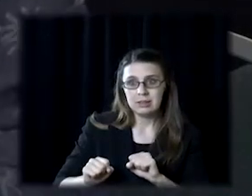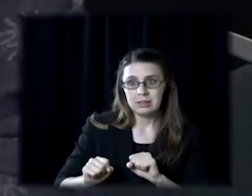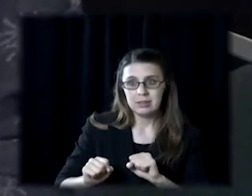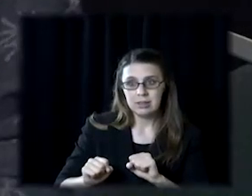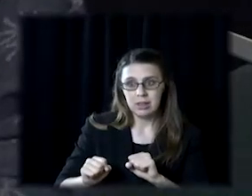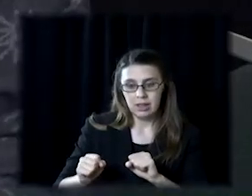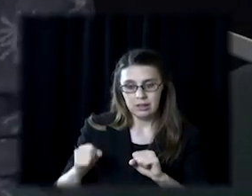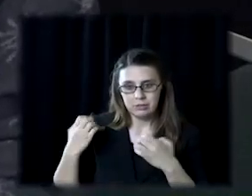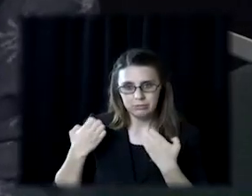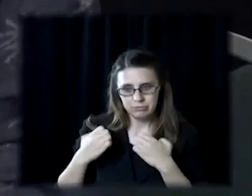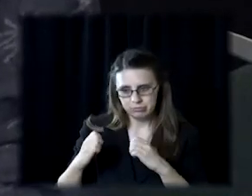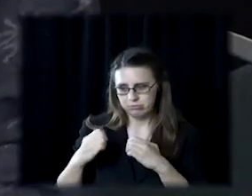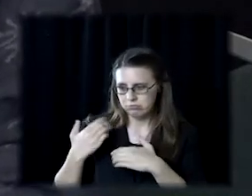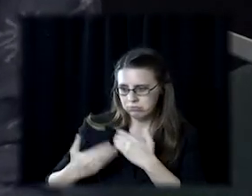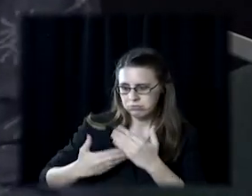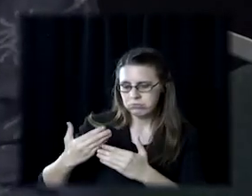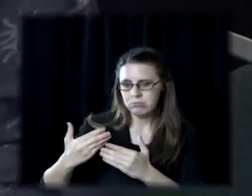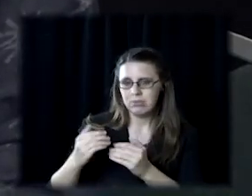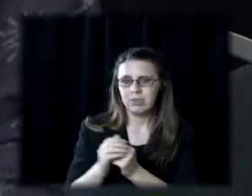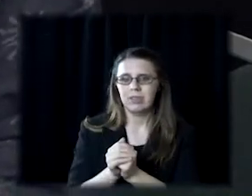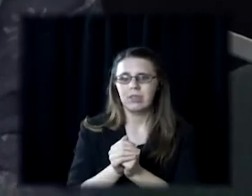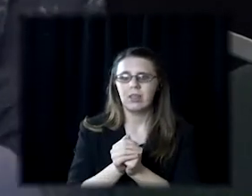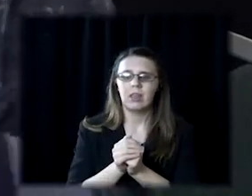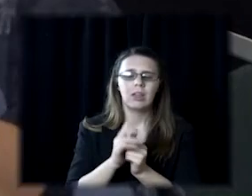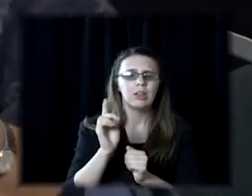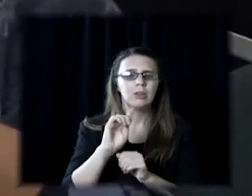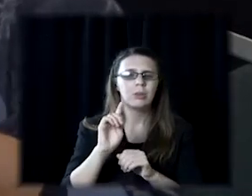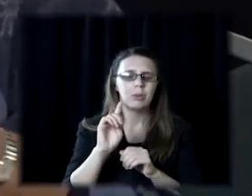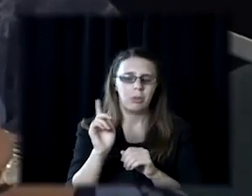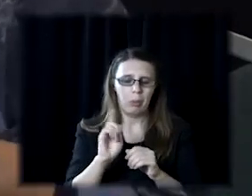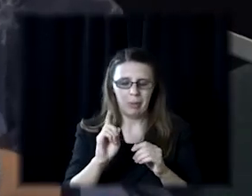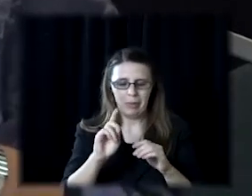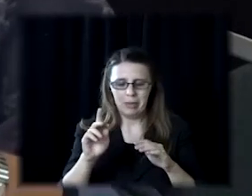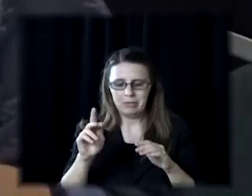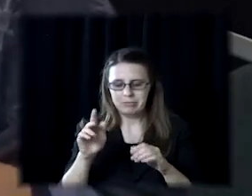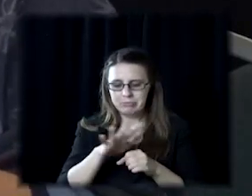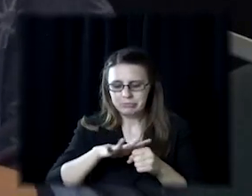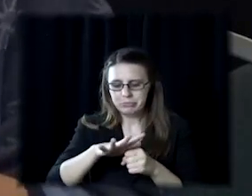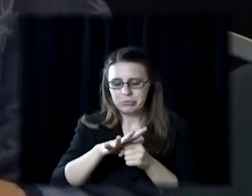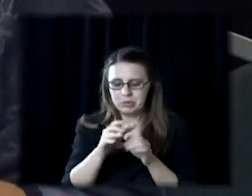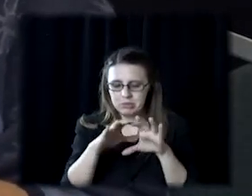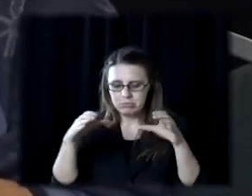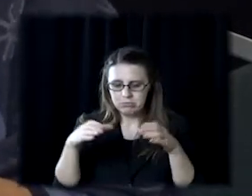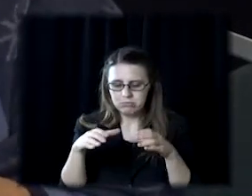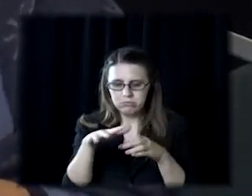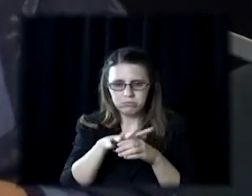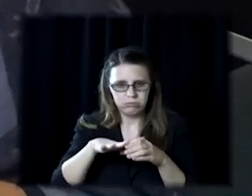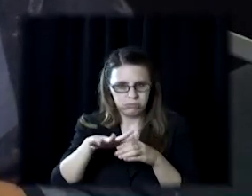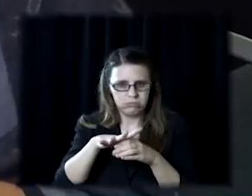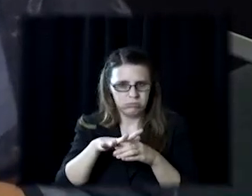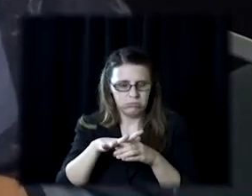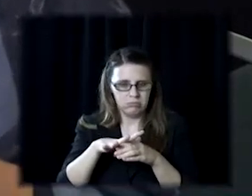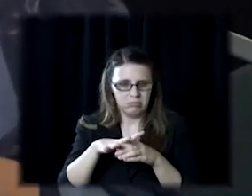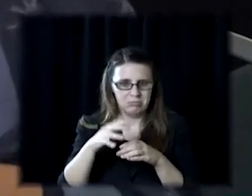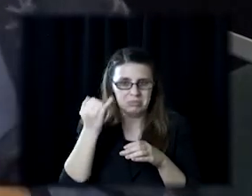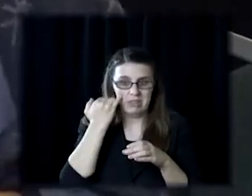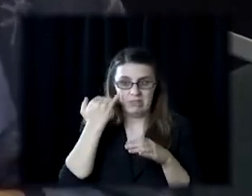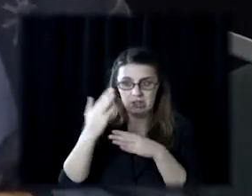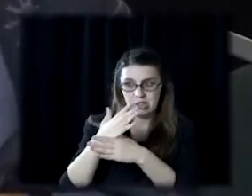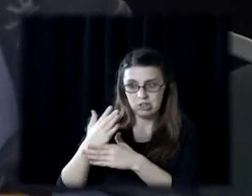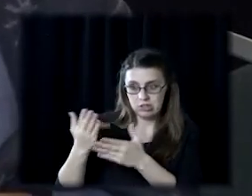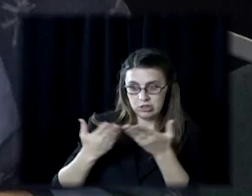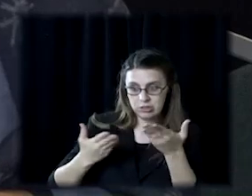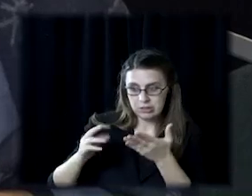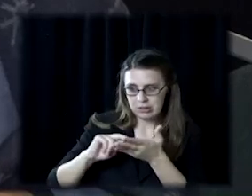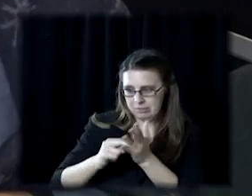those efforts. They're co-located. We talked about this geographically. If you're going to share services, it's easier to do so if you're co-located, one